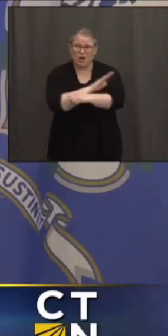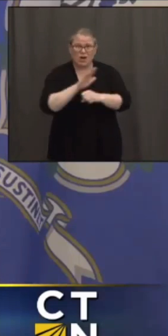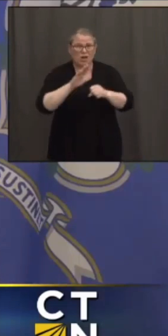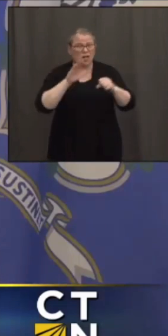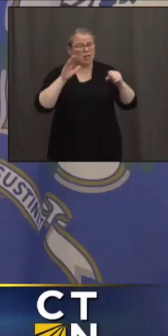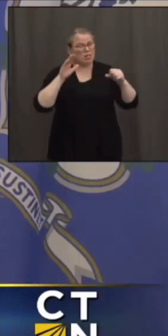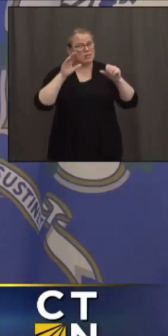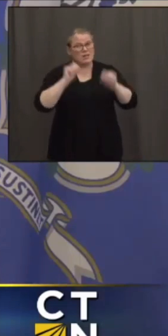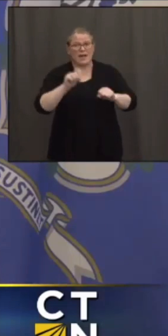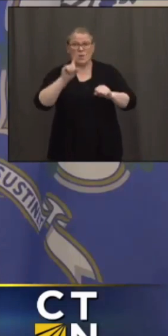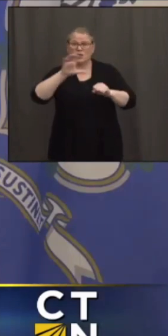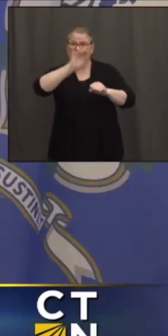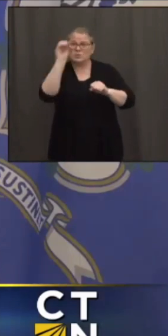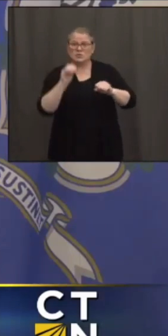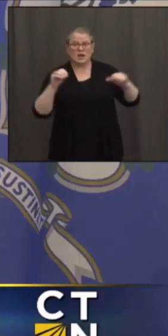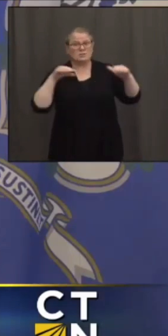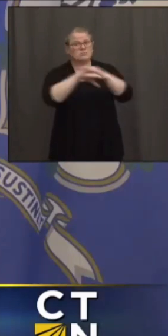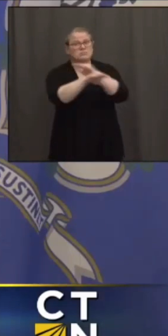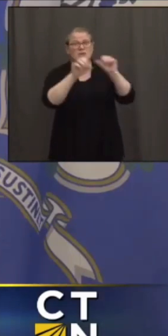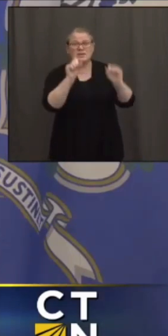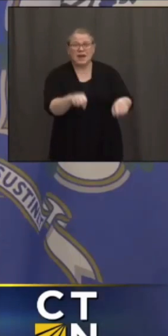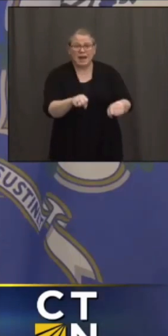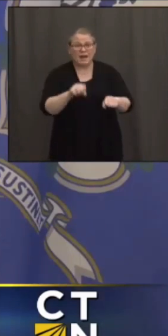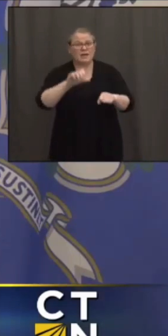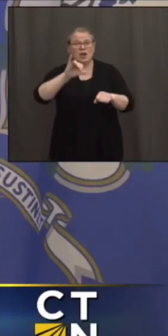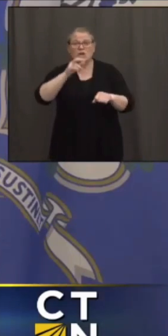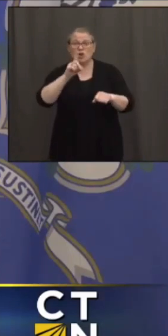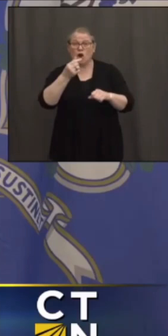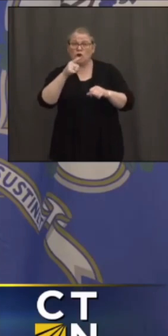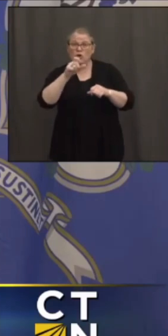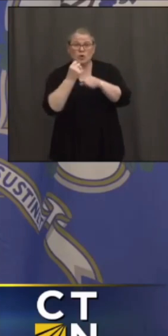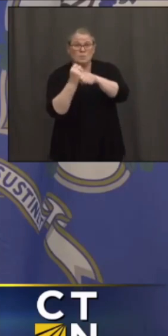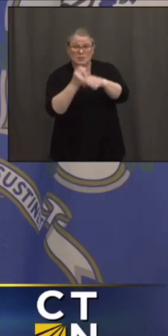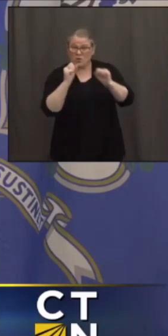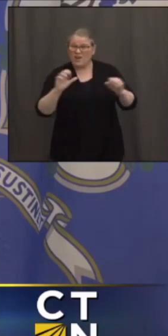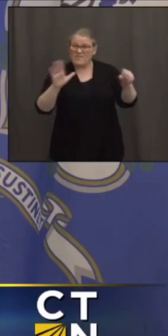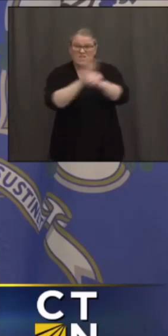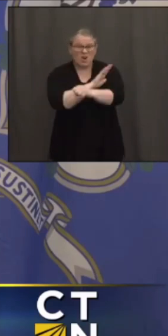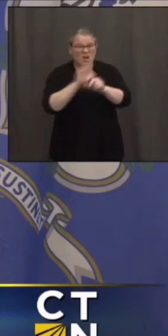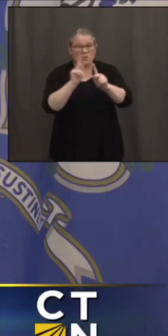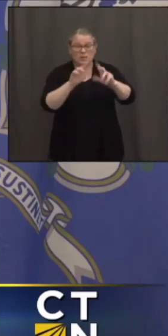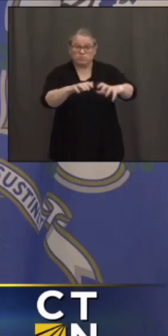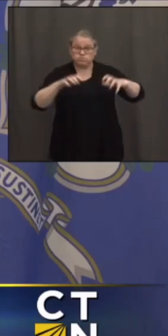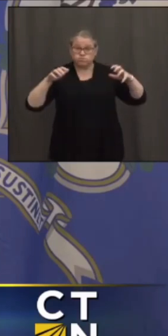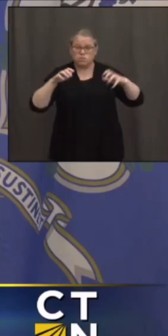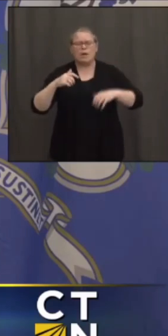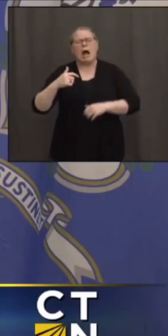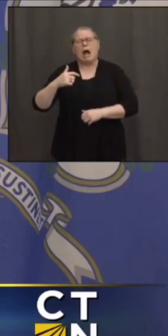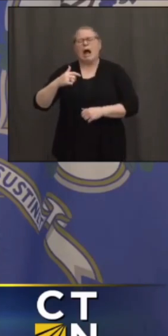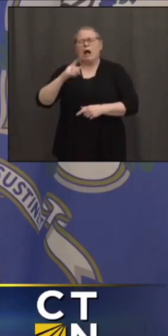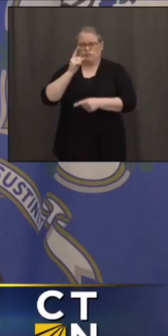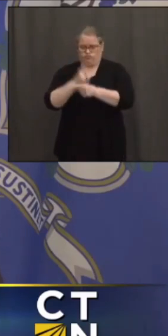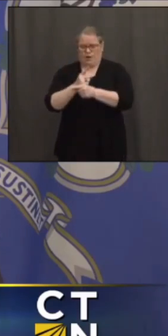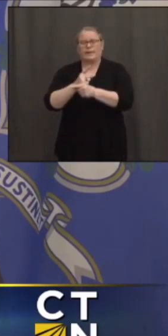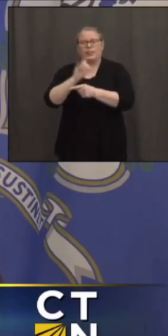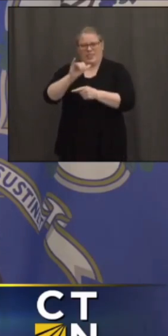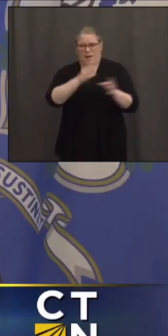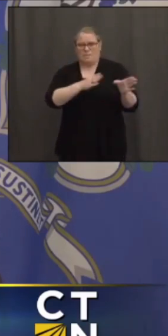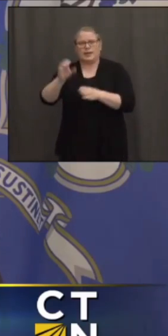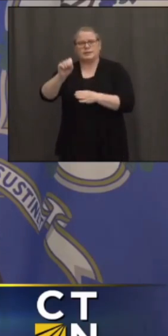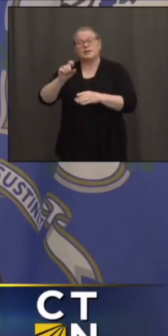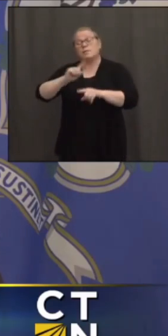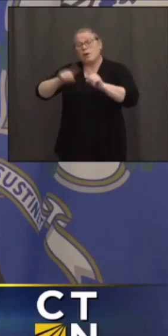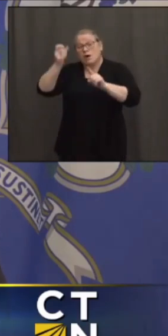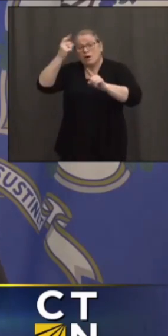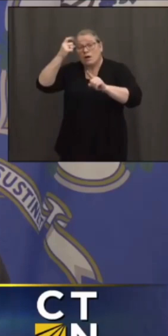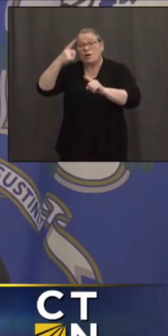we're going to mandate that you continue to wear the mask in school through the end of the school year. It gives students and teachers and parents